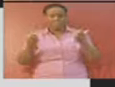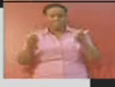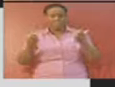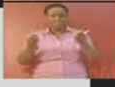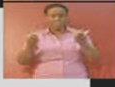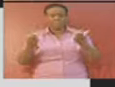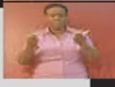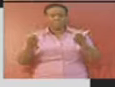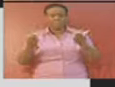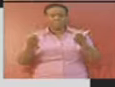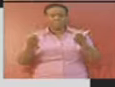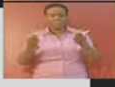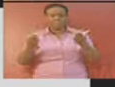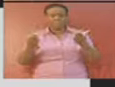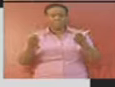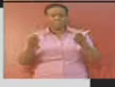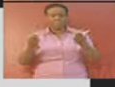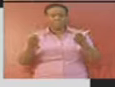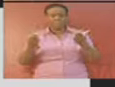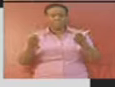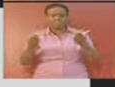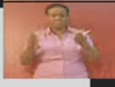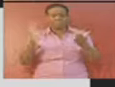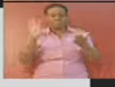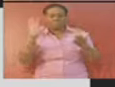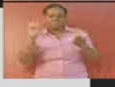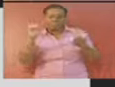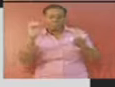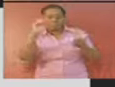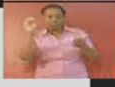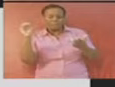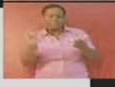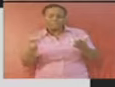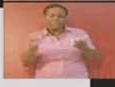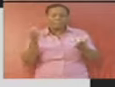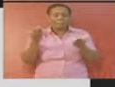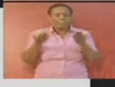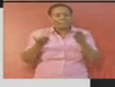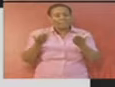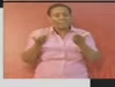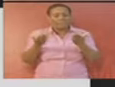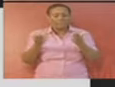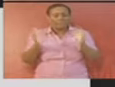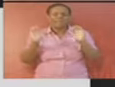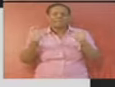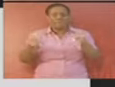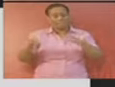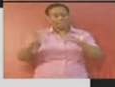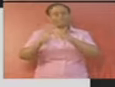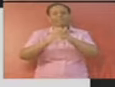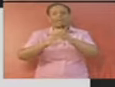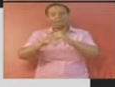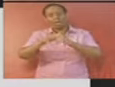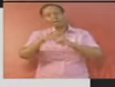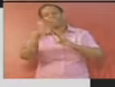that requires vaccination to create a herd so that there's no transmission in that particular population. Next slide.